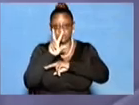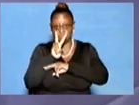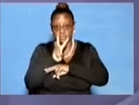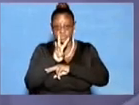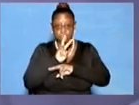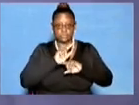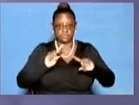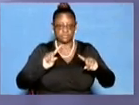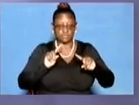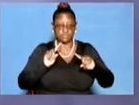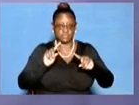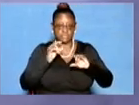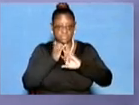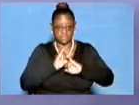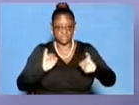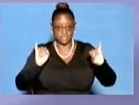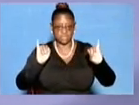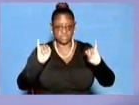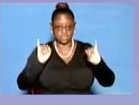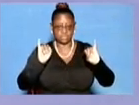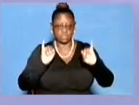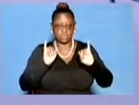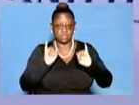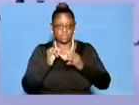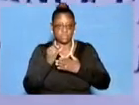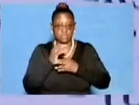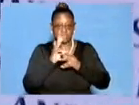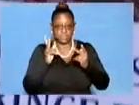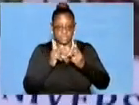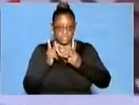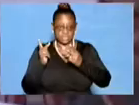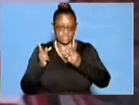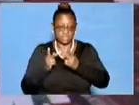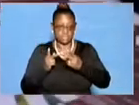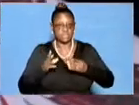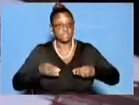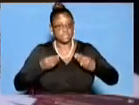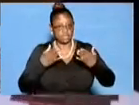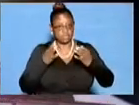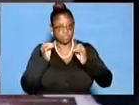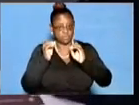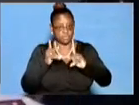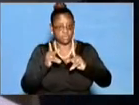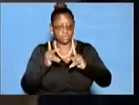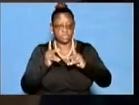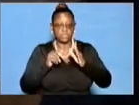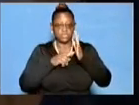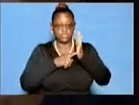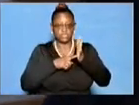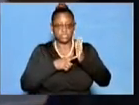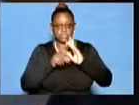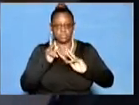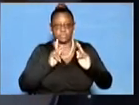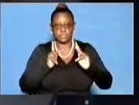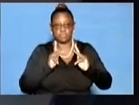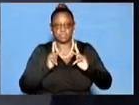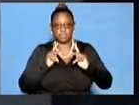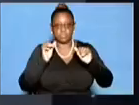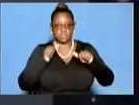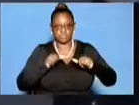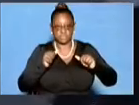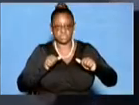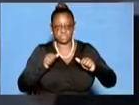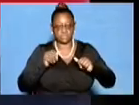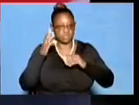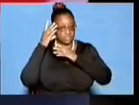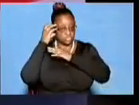local and international institutes. He says it provides an opportunity to expose young people to the possibilities in education